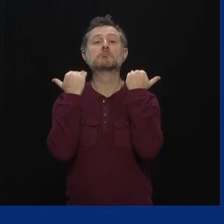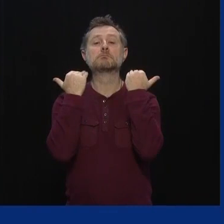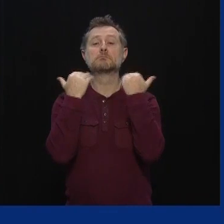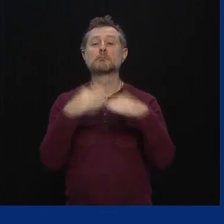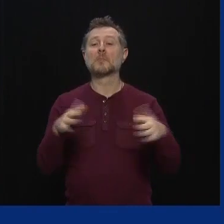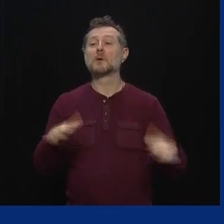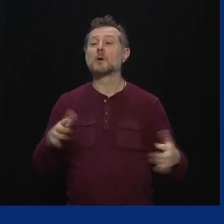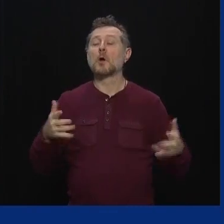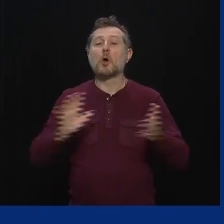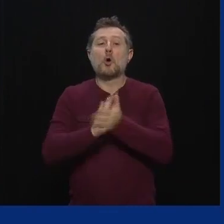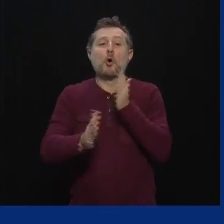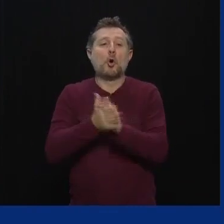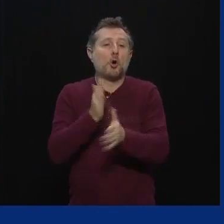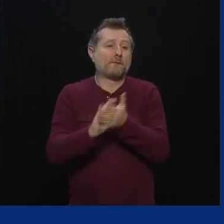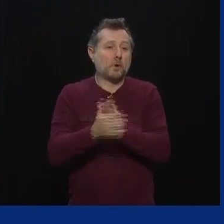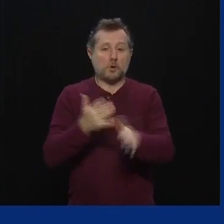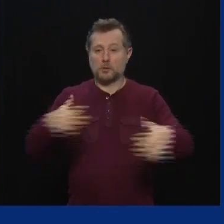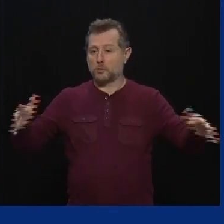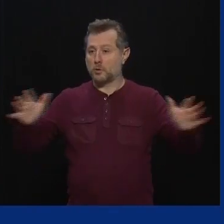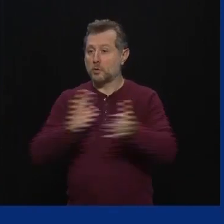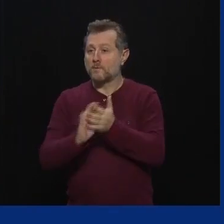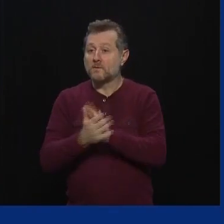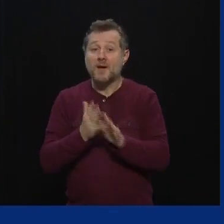get to that point.